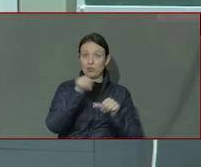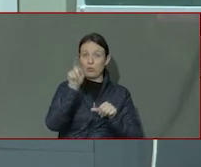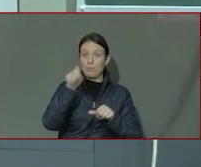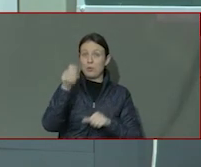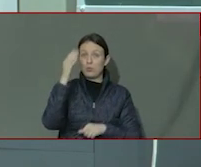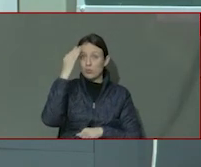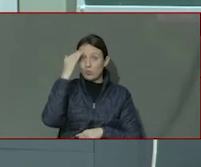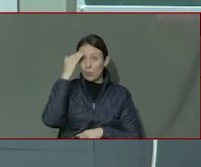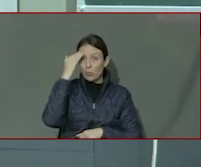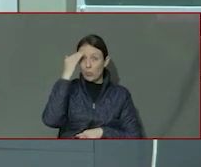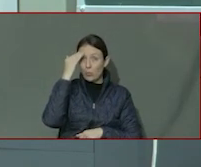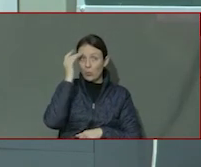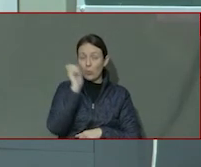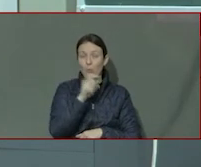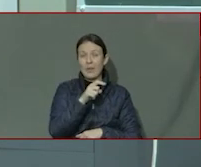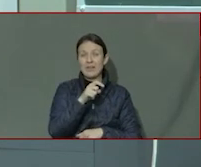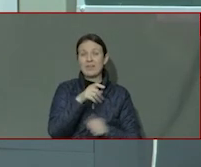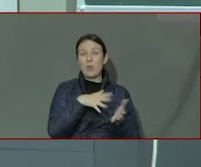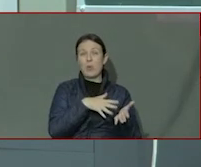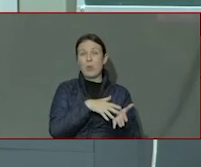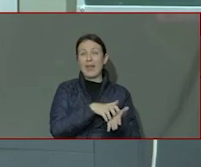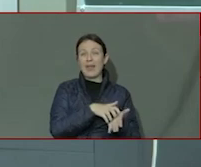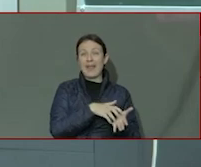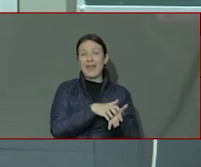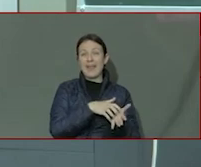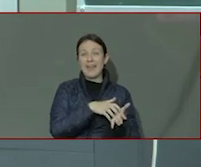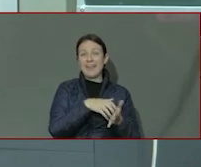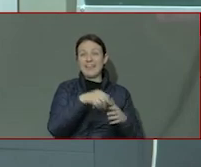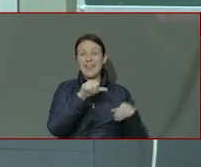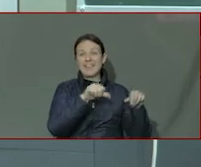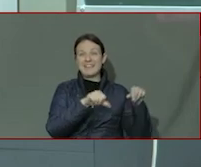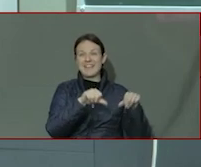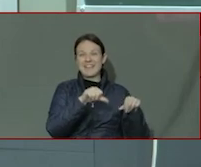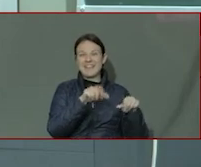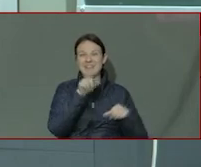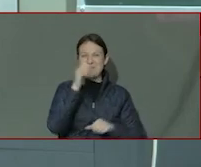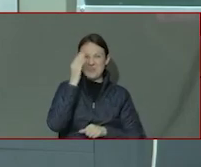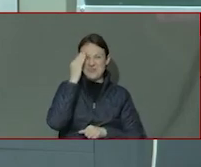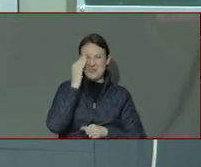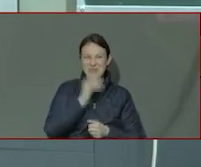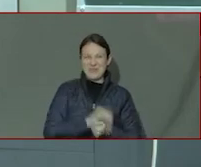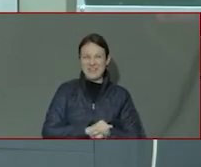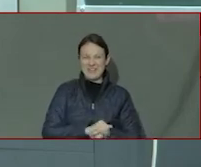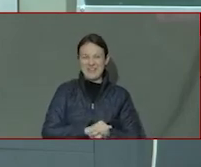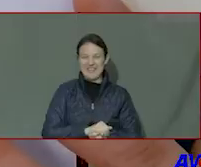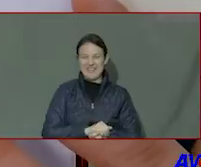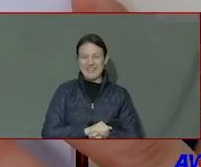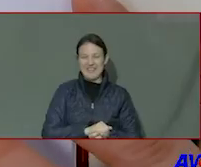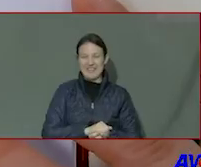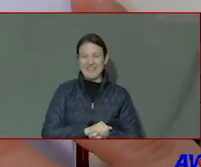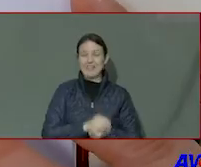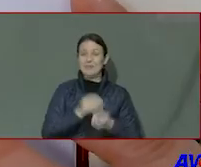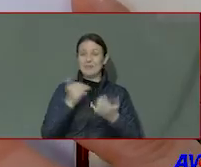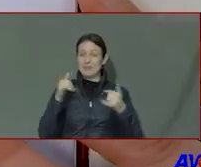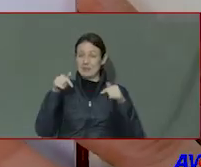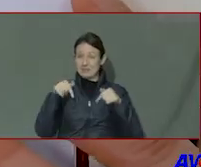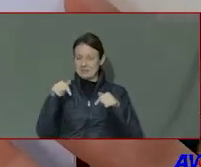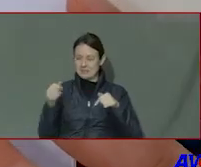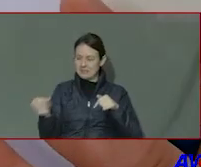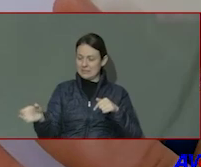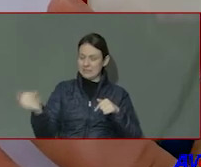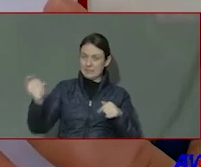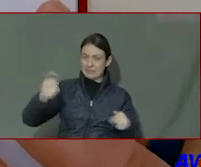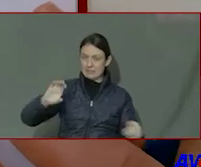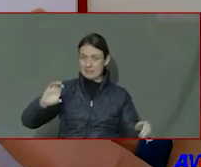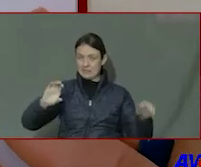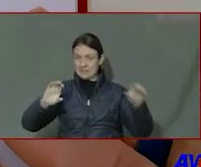is a weak acid. So immediately you know this is a titration between